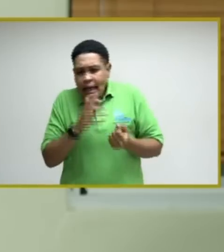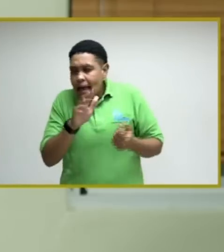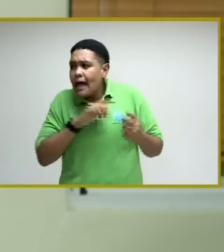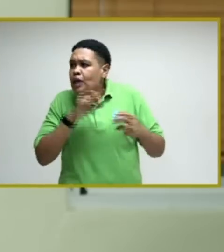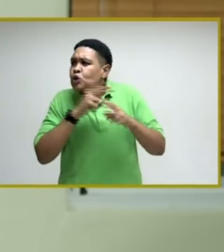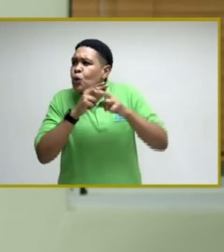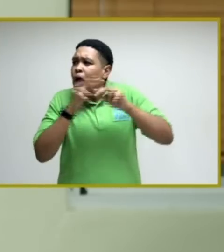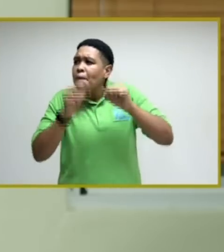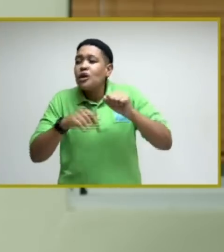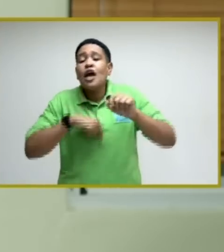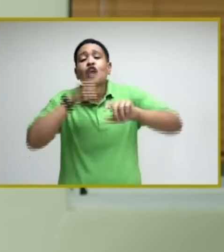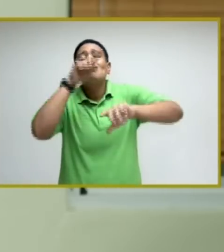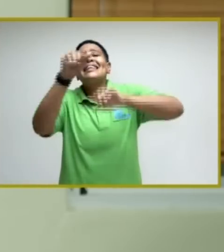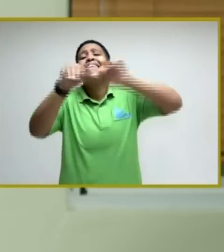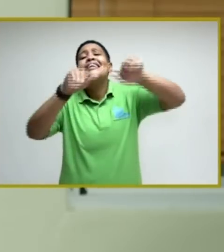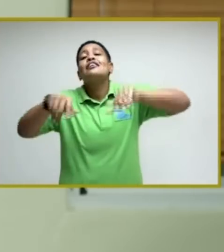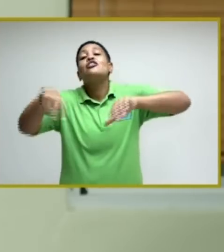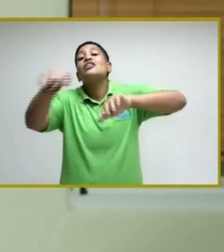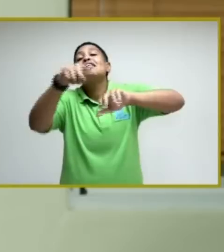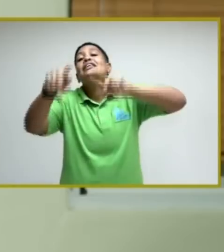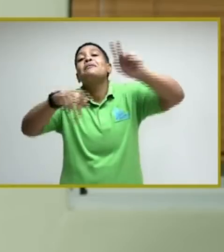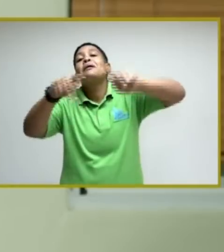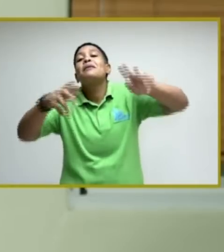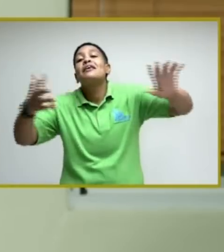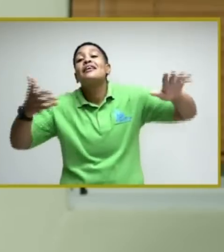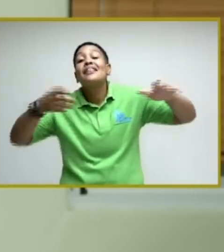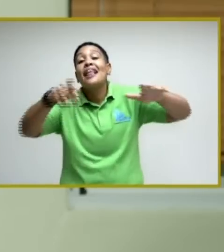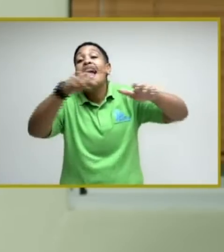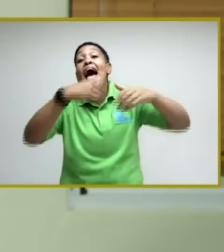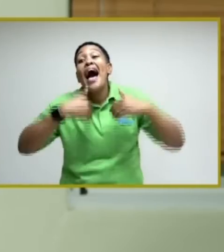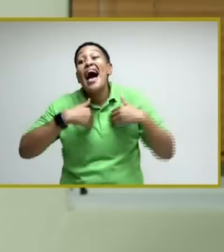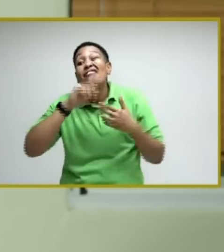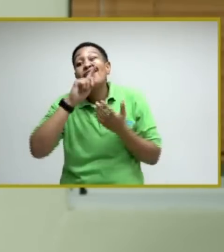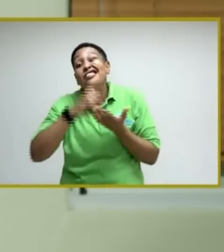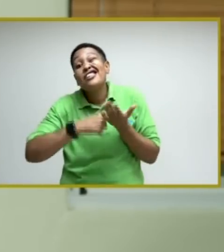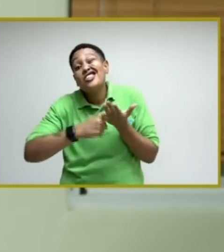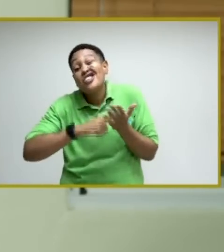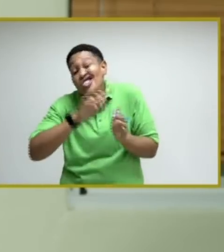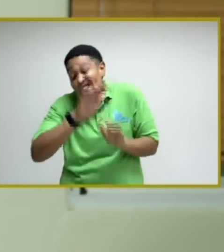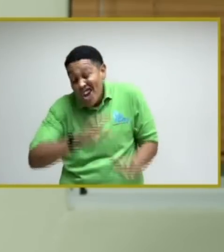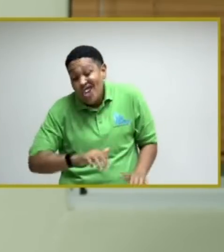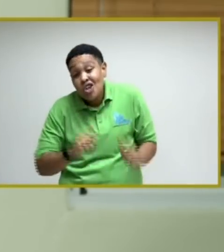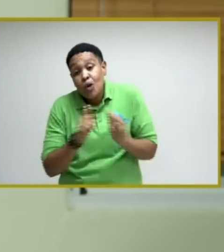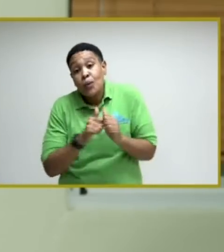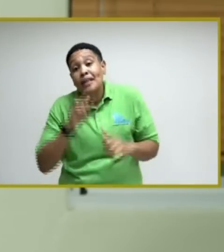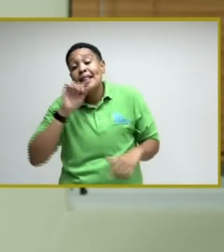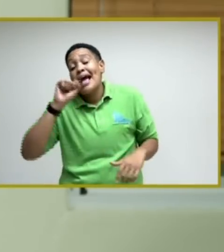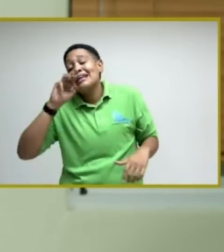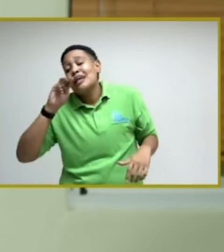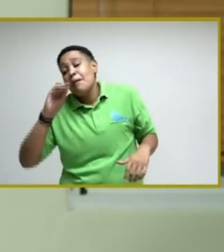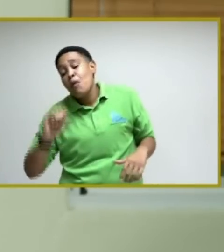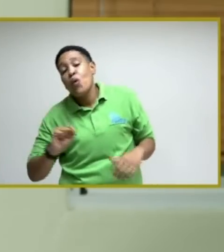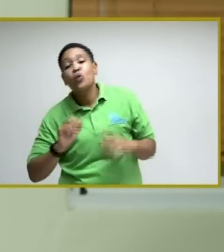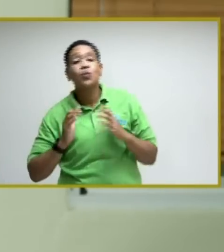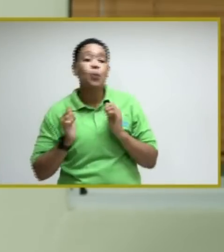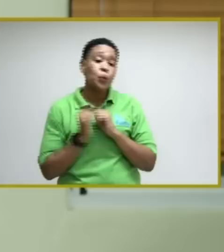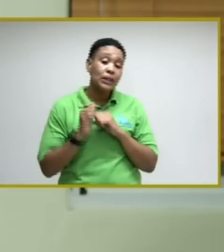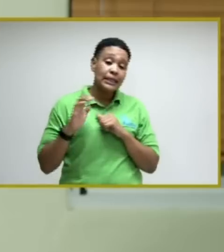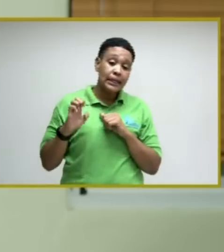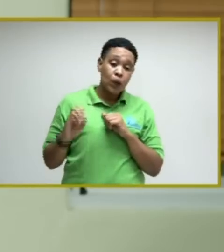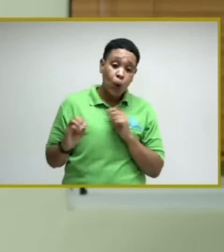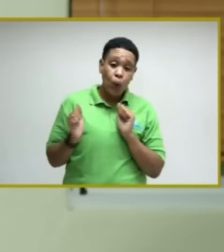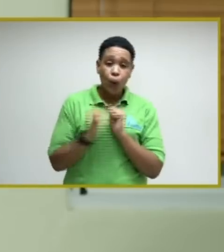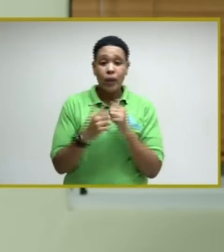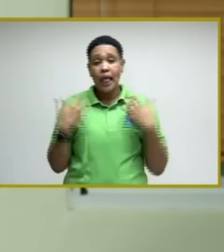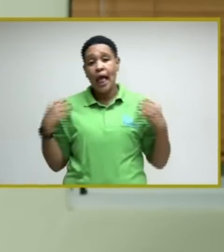really appeal to these persons that they have the discussions with the SMOs, with the CEOs, with the